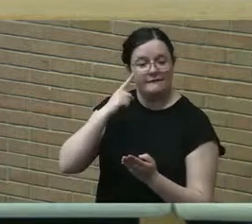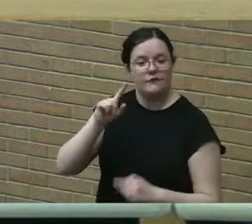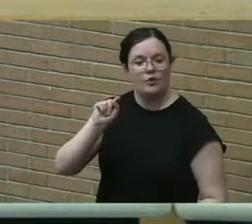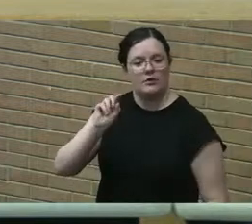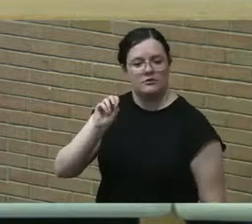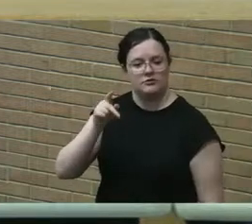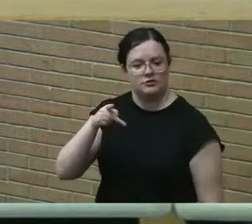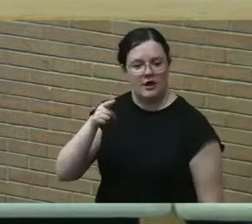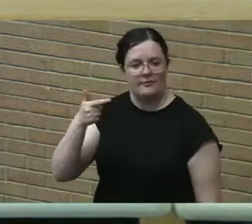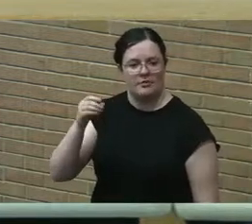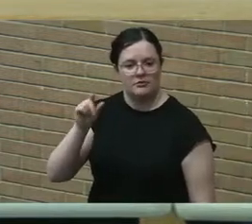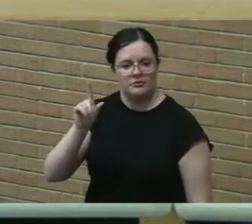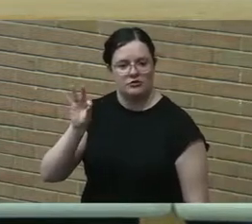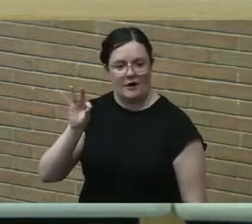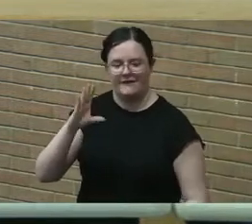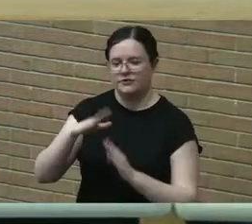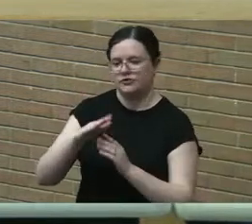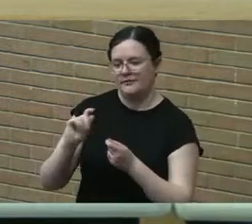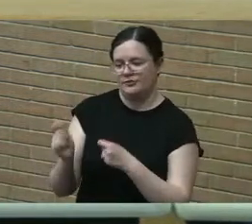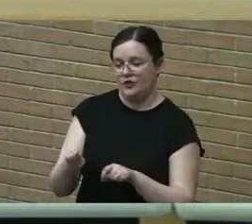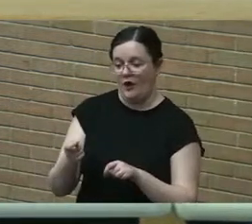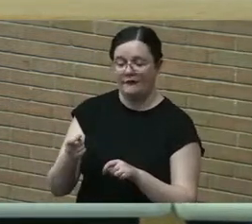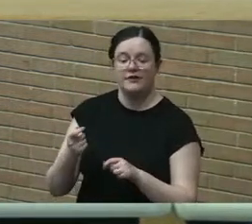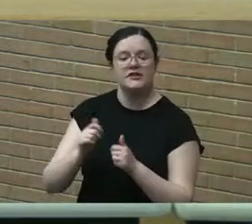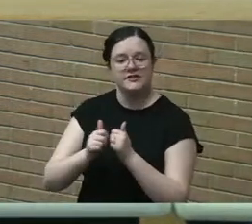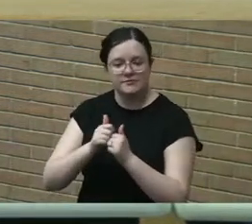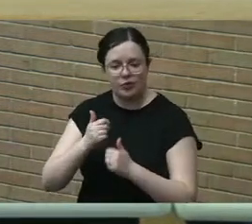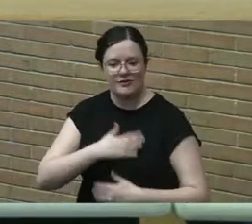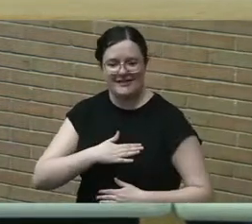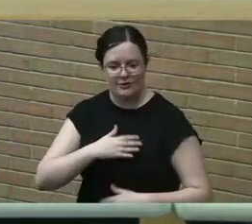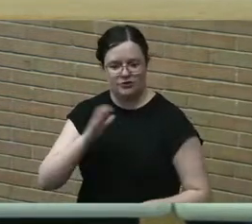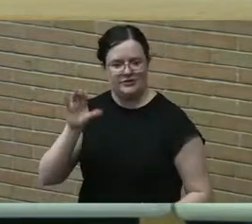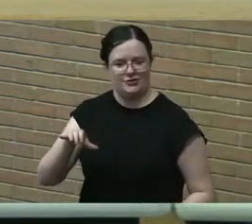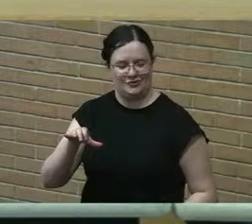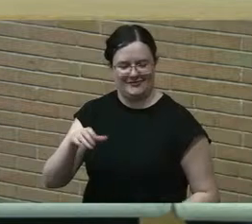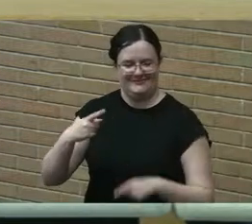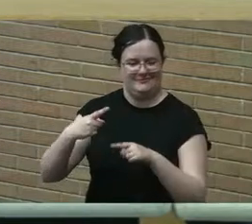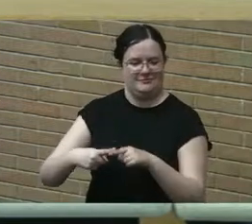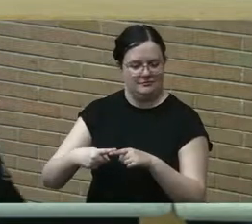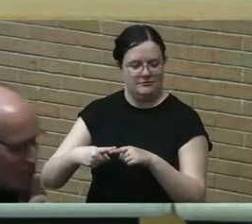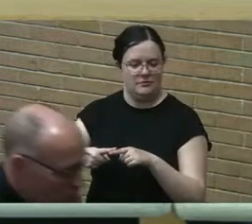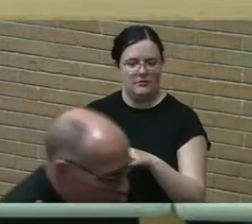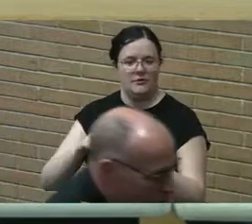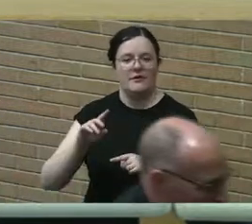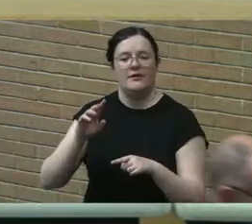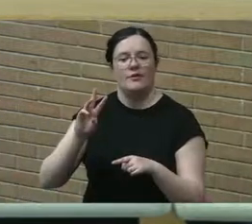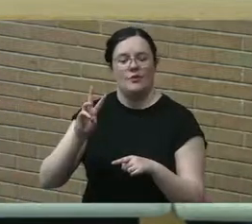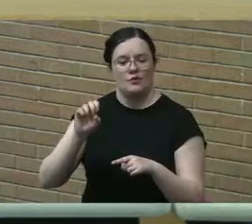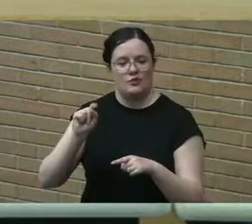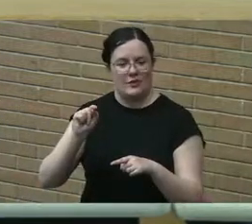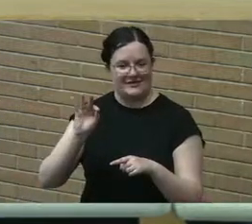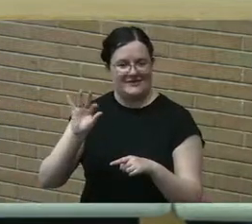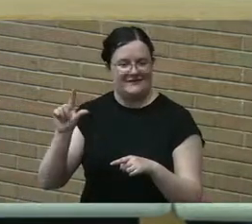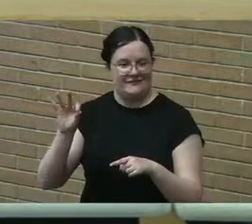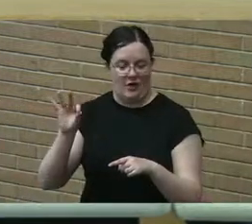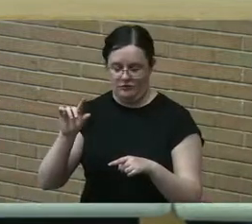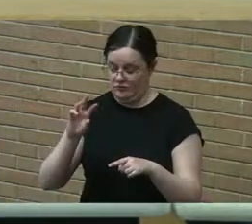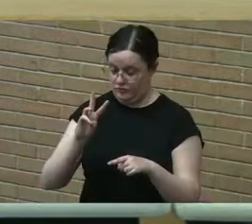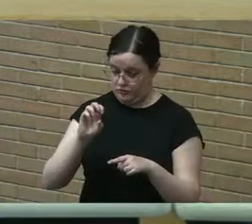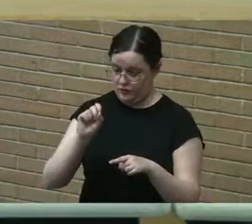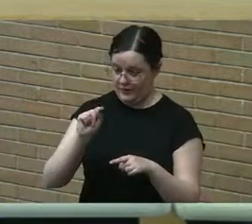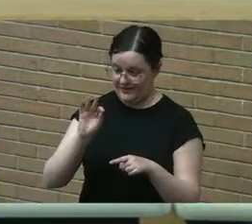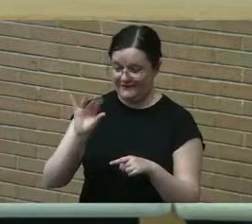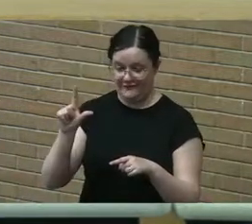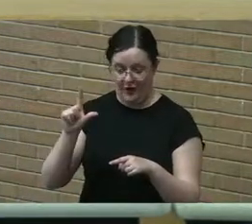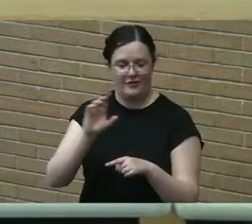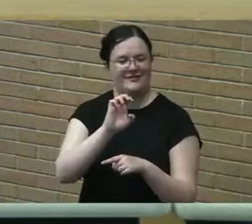entertainment facility near the corner of East Henrietta Road and Westfall Road. The second one is a hearing on an amendment